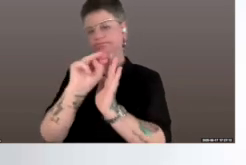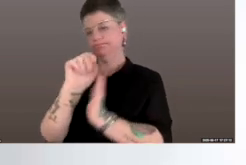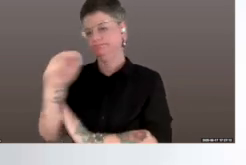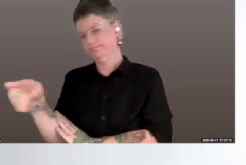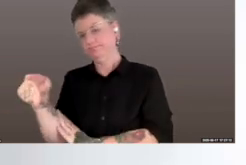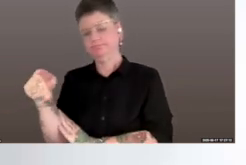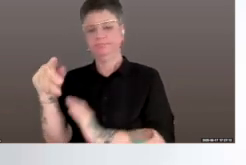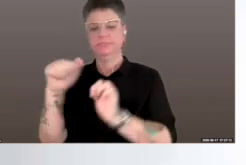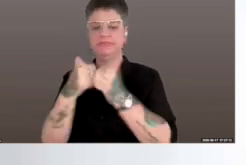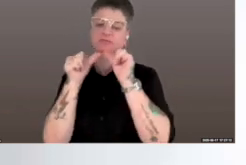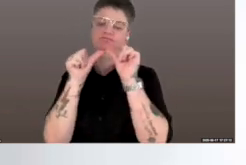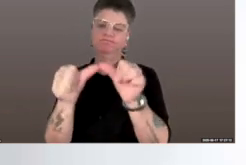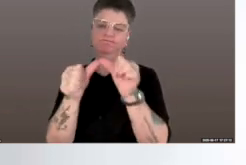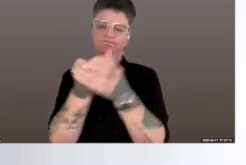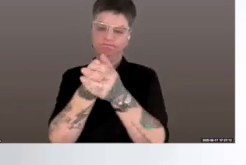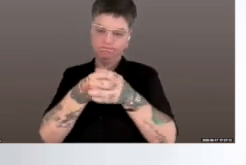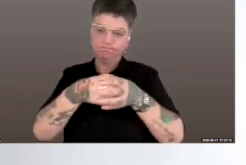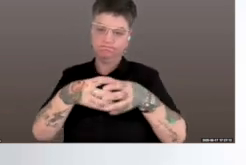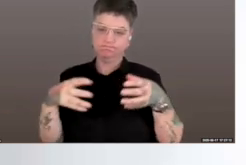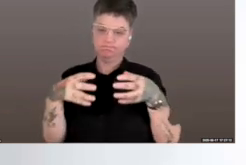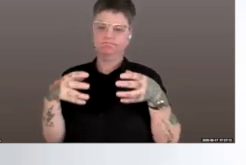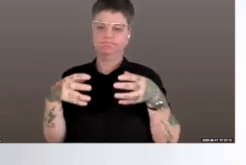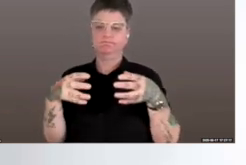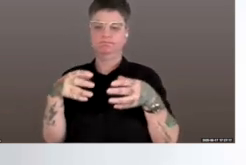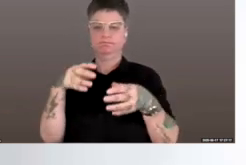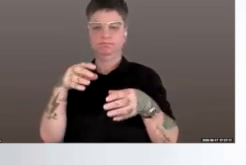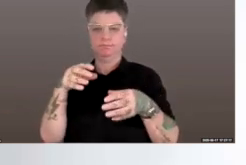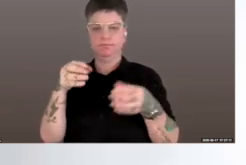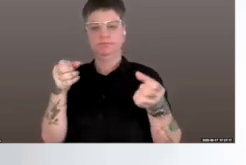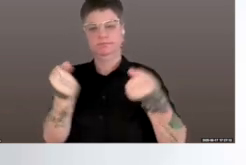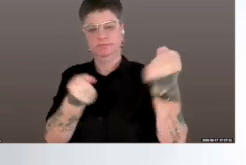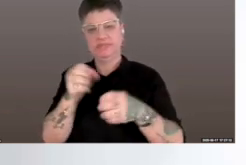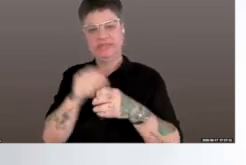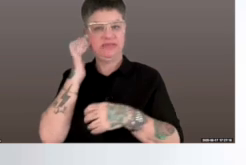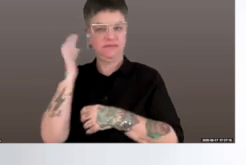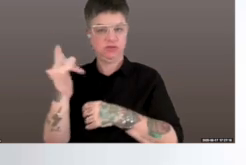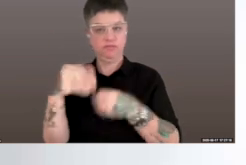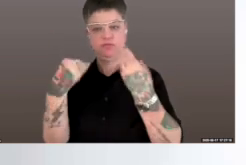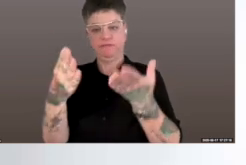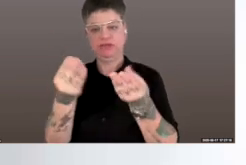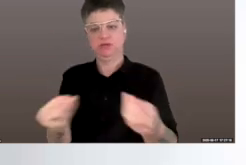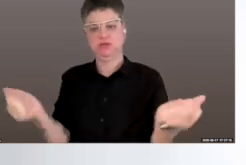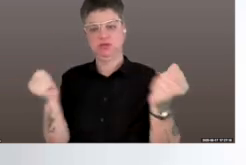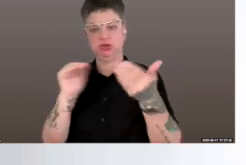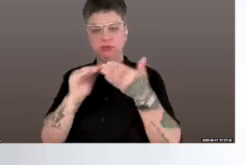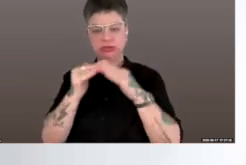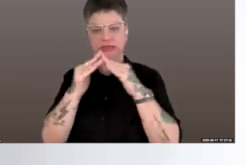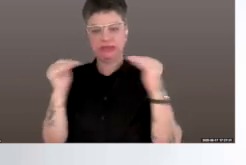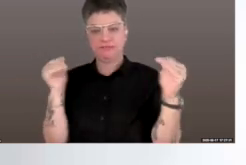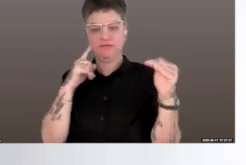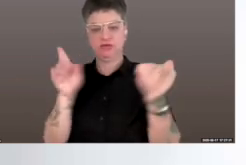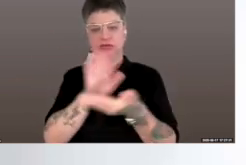And today I will be discussing our suite of mobility projects, formerly referred to as